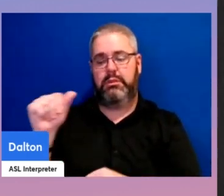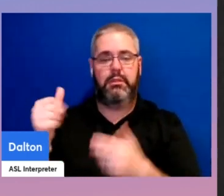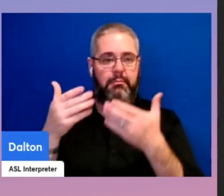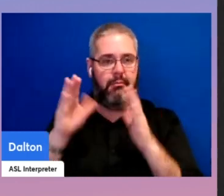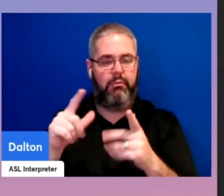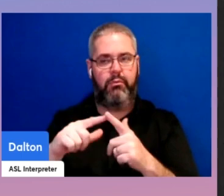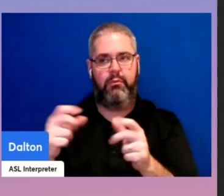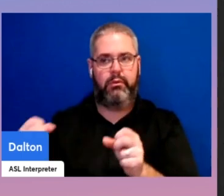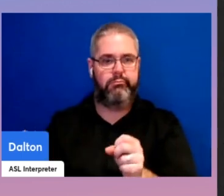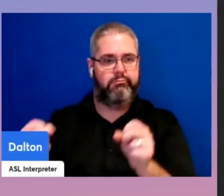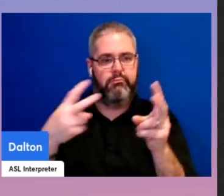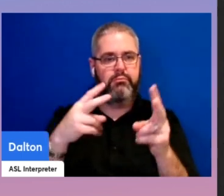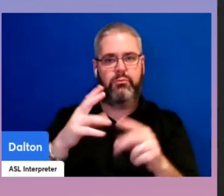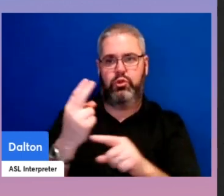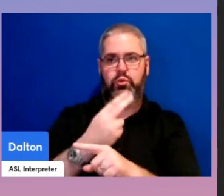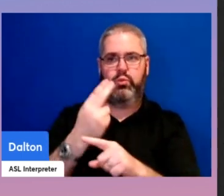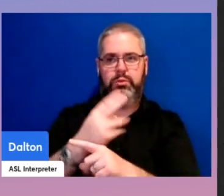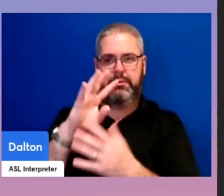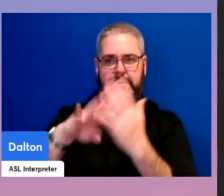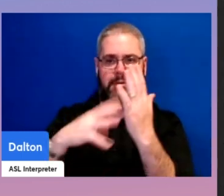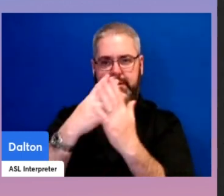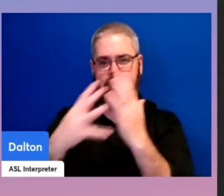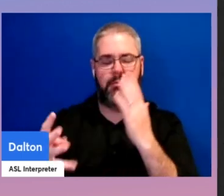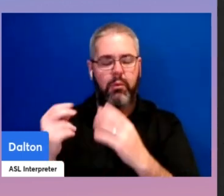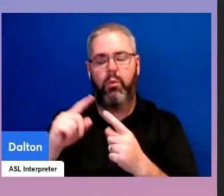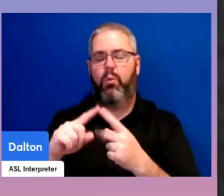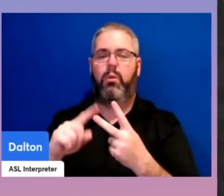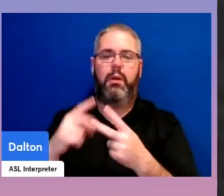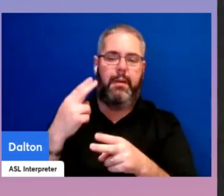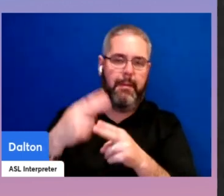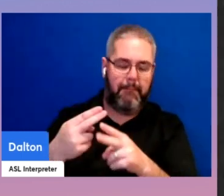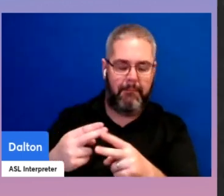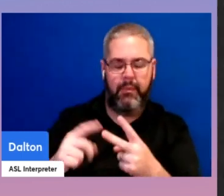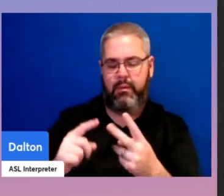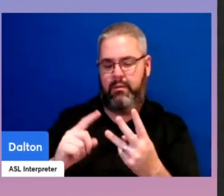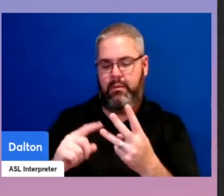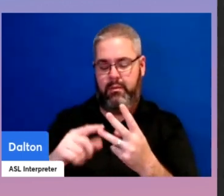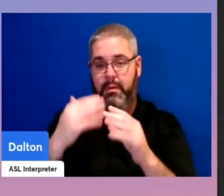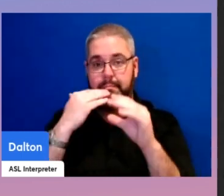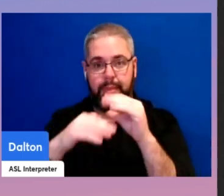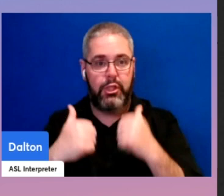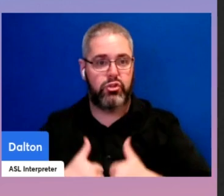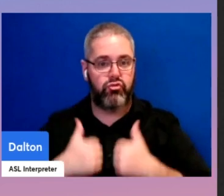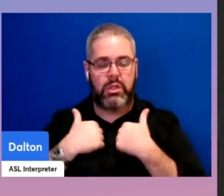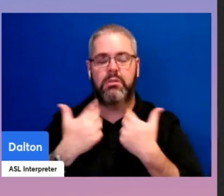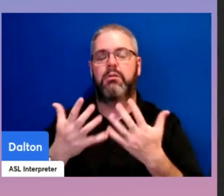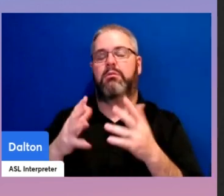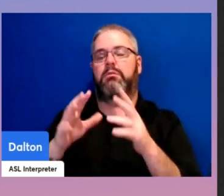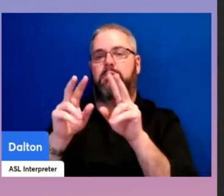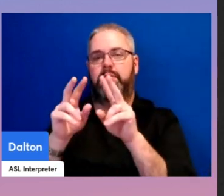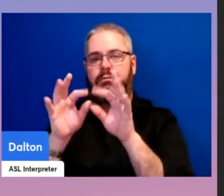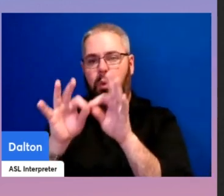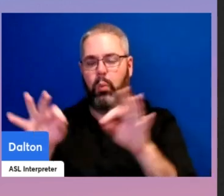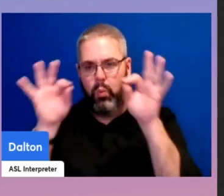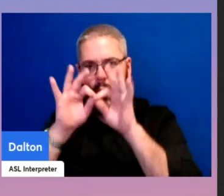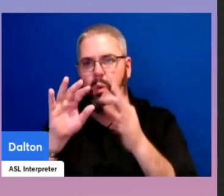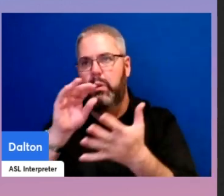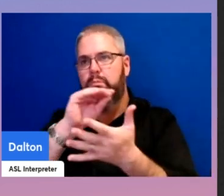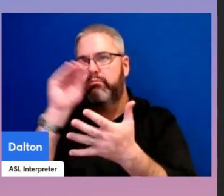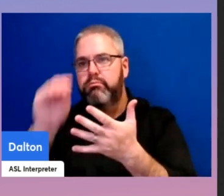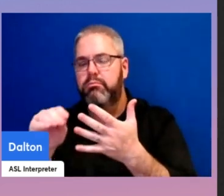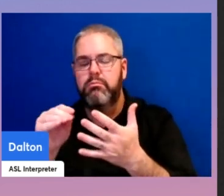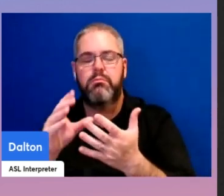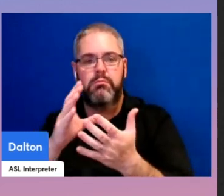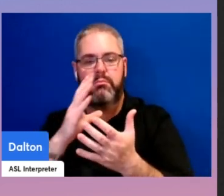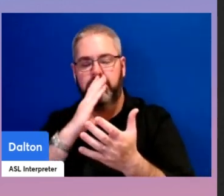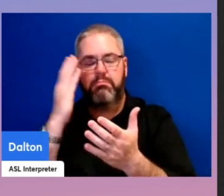users into the users table, or inserting the name, the email address, and then the values are the plain text name,